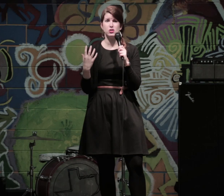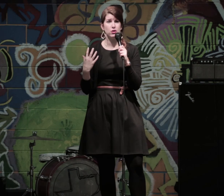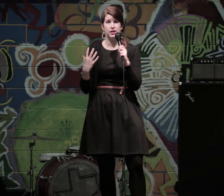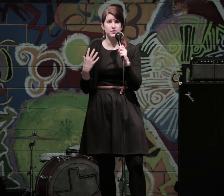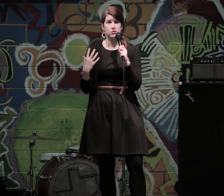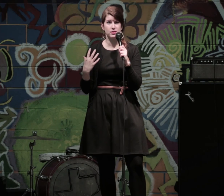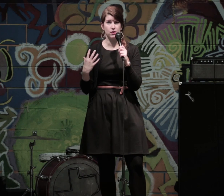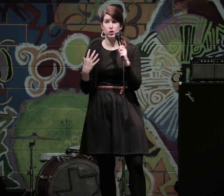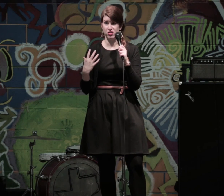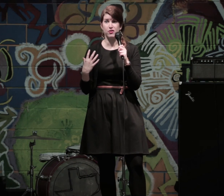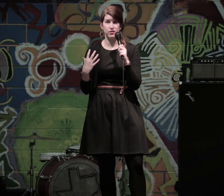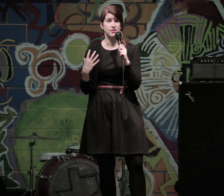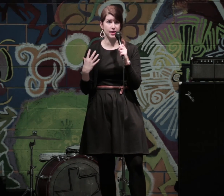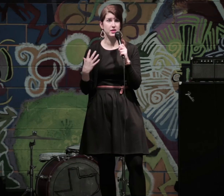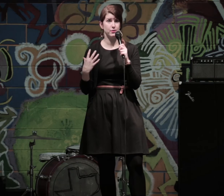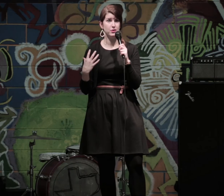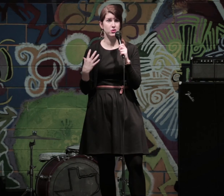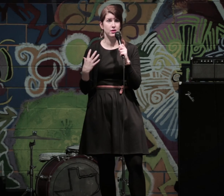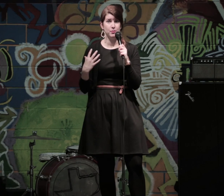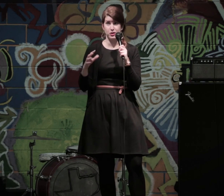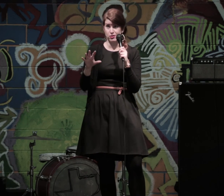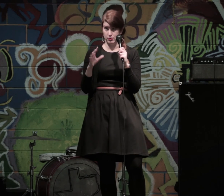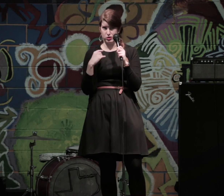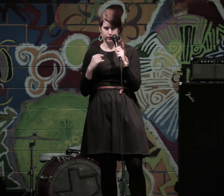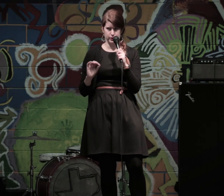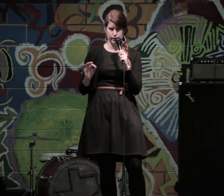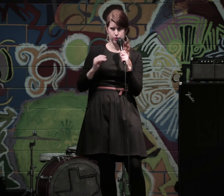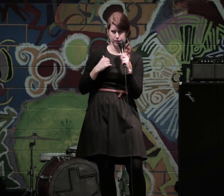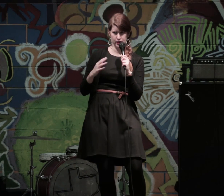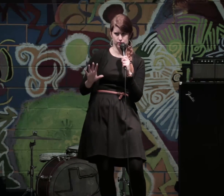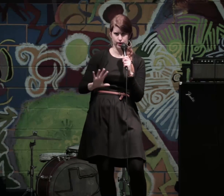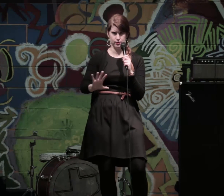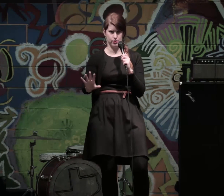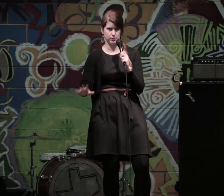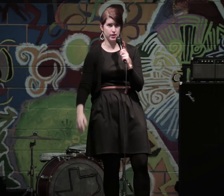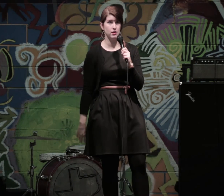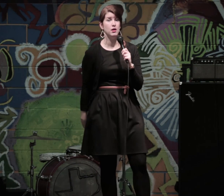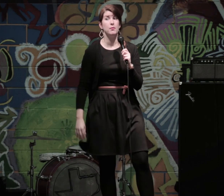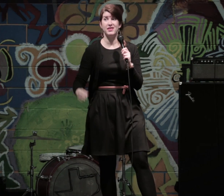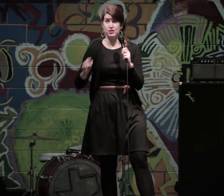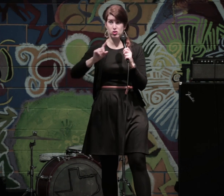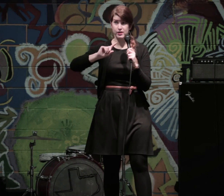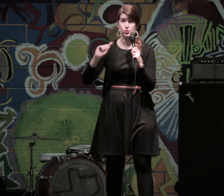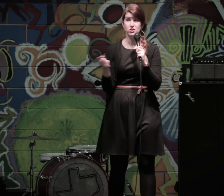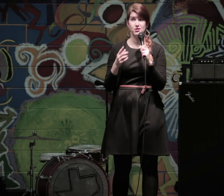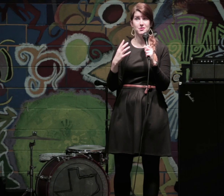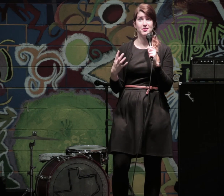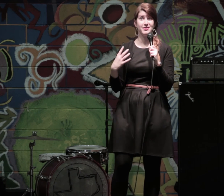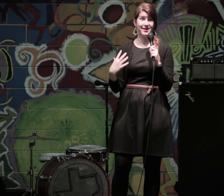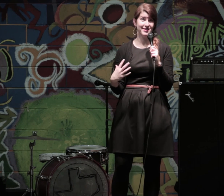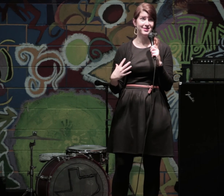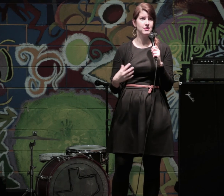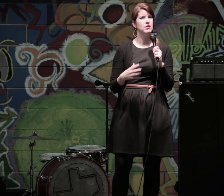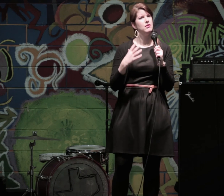nuances. It's hard enough to understand one another in the same language. Make sure, did you get my dry humor? I'm being sarcastic, you okay? But then to try to switch that into